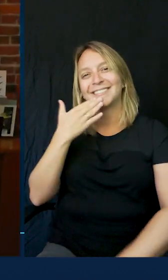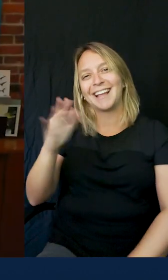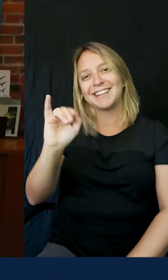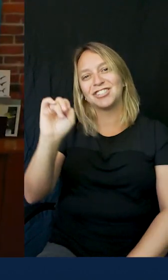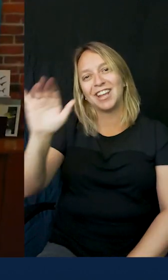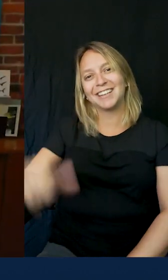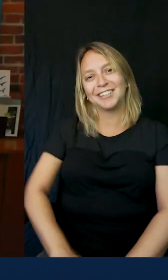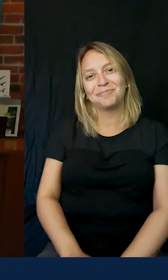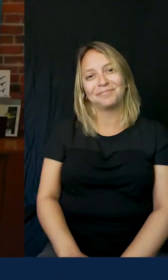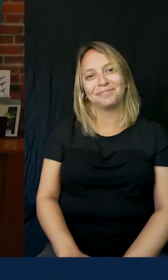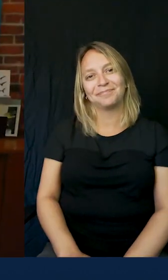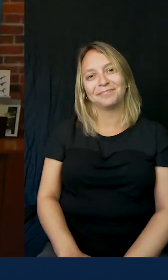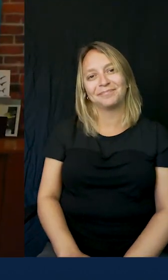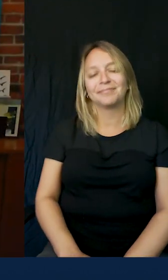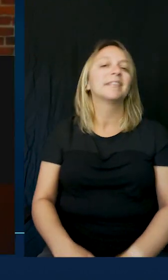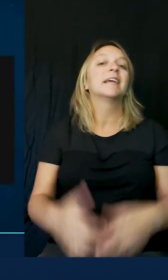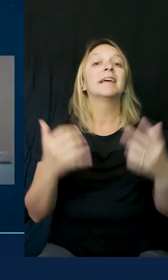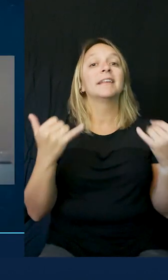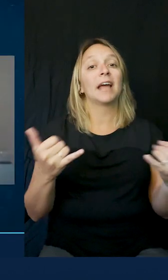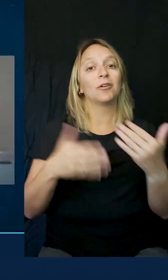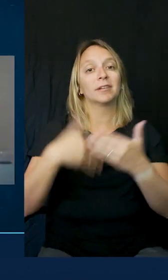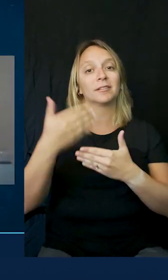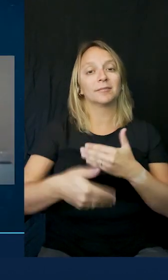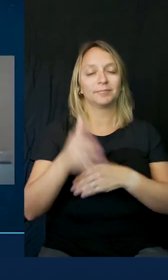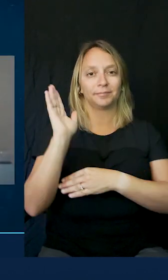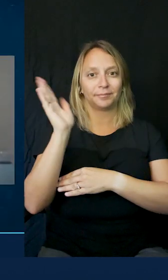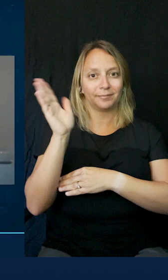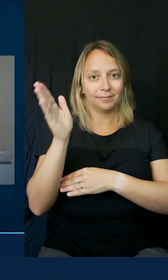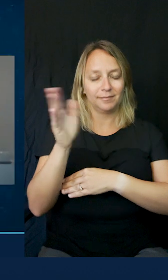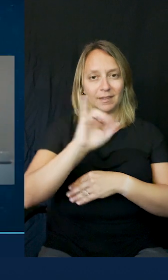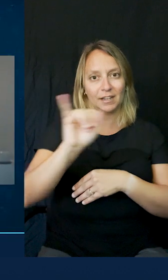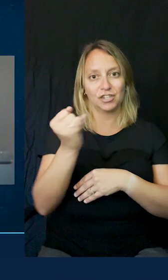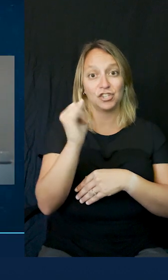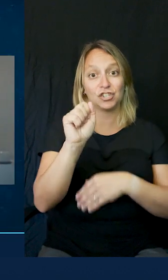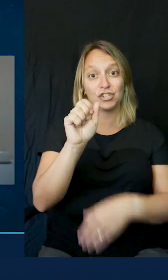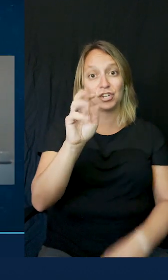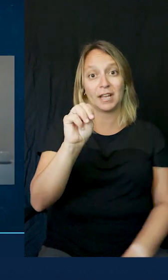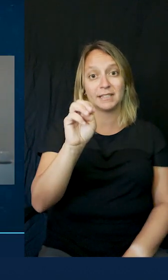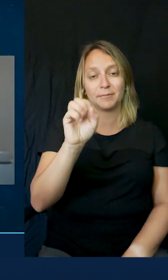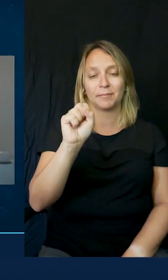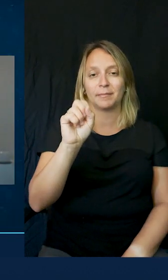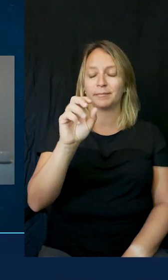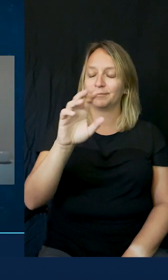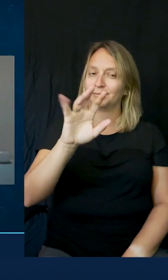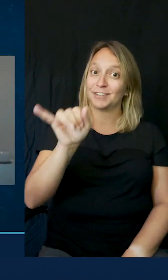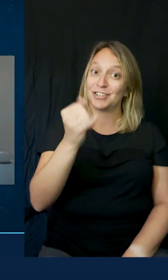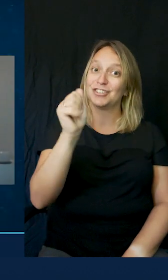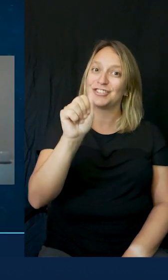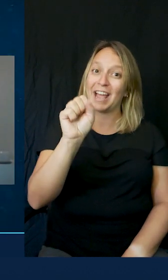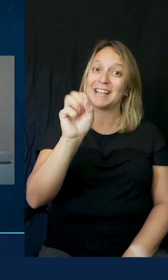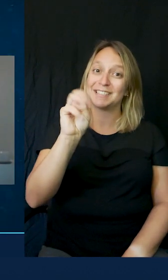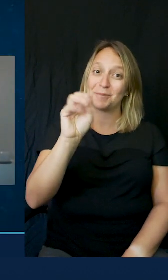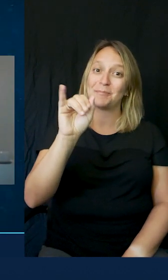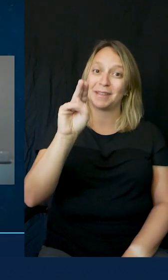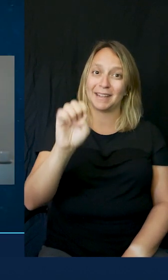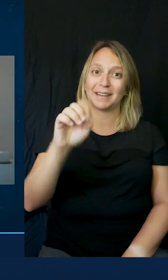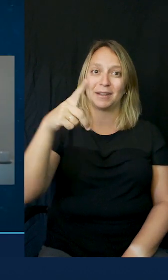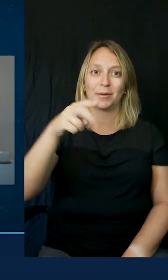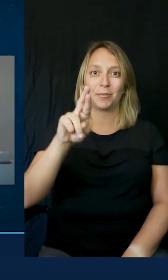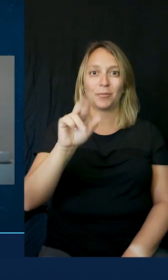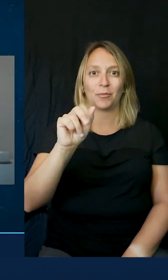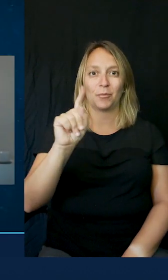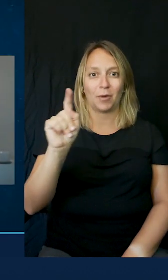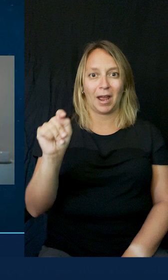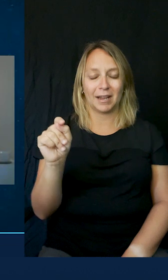Jenny. Now, our next speaker is Jasmine Prat. Jasmine is with NOAA Fisheries, and she's also a